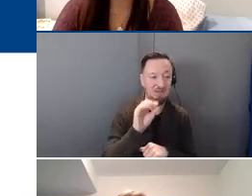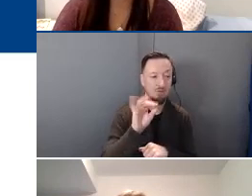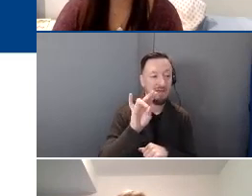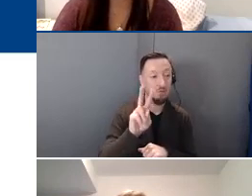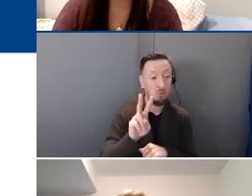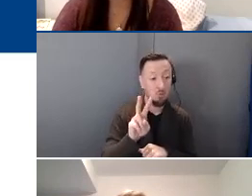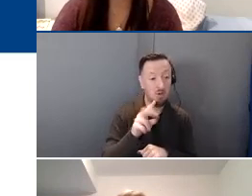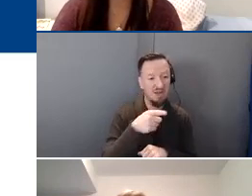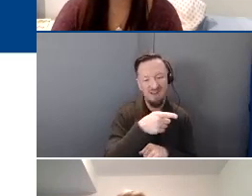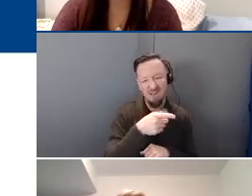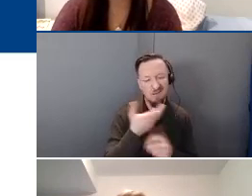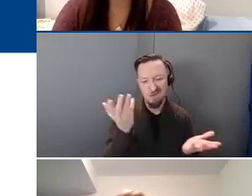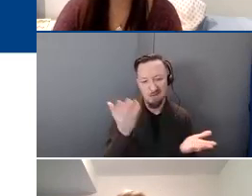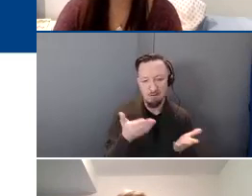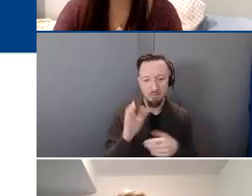99072, this is just a code,